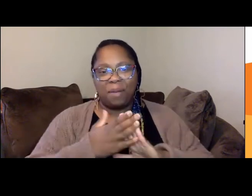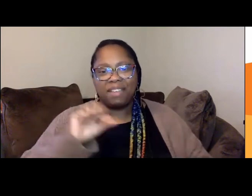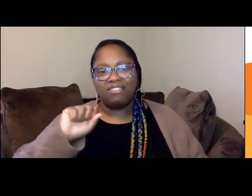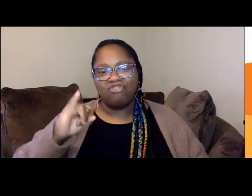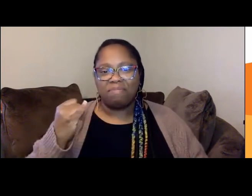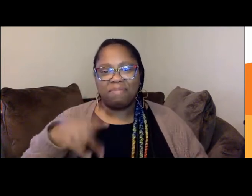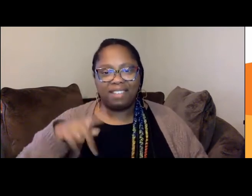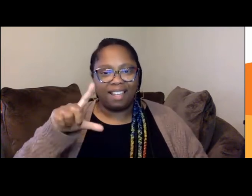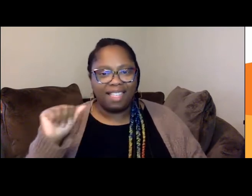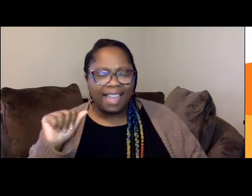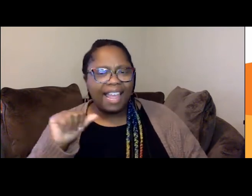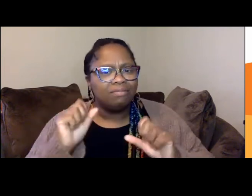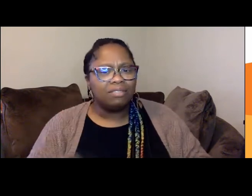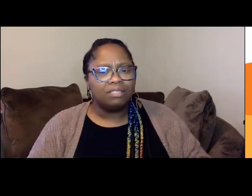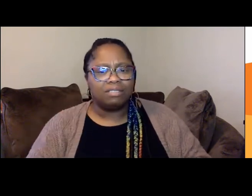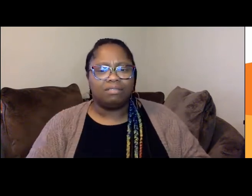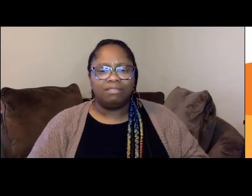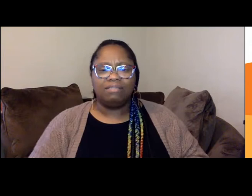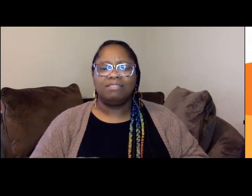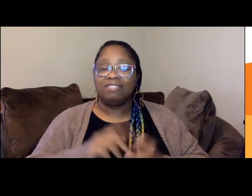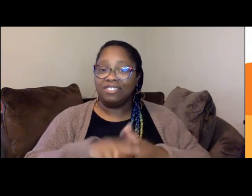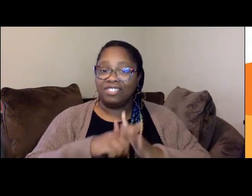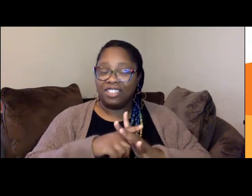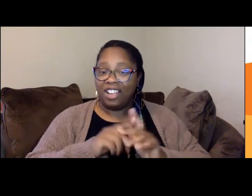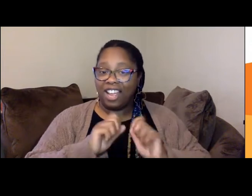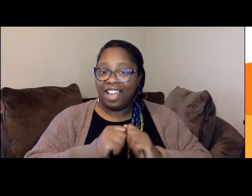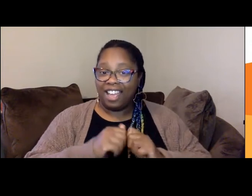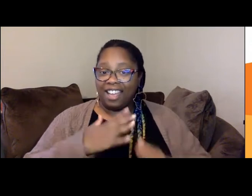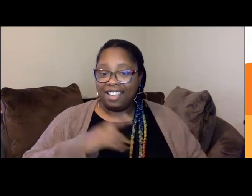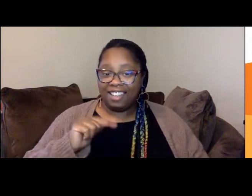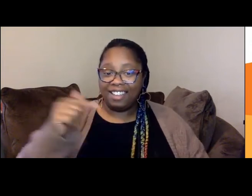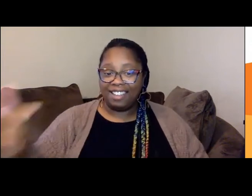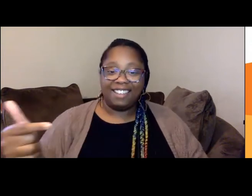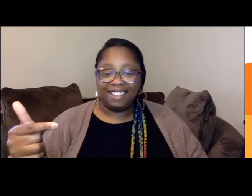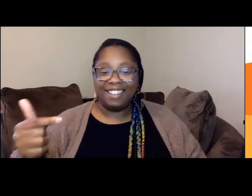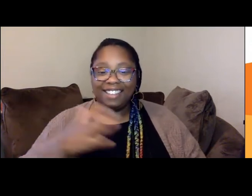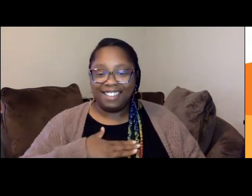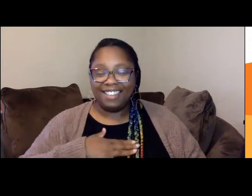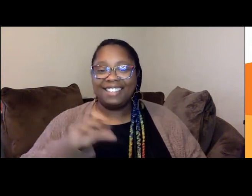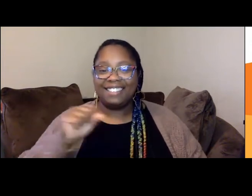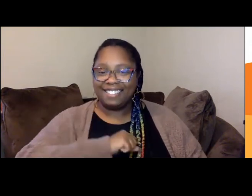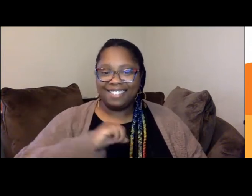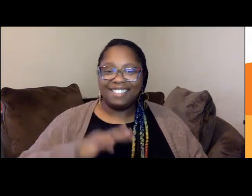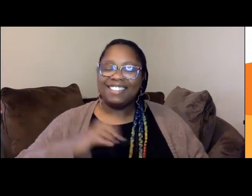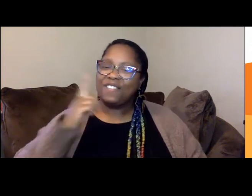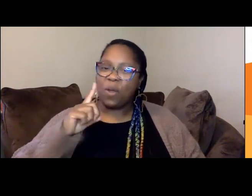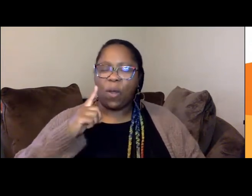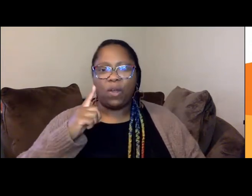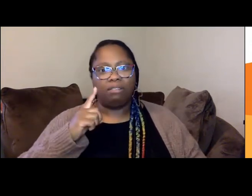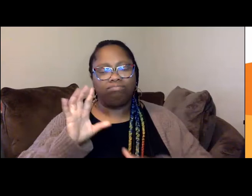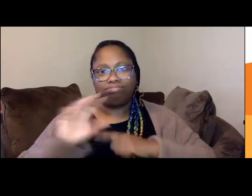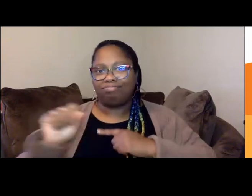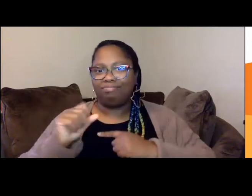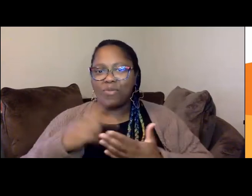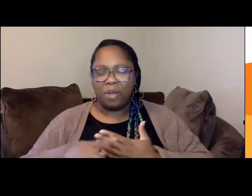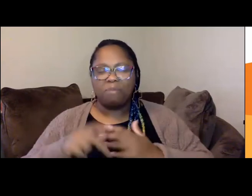more about how you can be a part of this community. I will hand it to my teammate, Sharon Stratton, who leads our accelerator program, so she can share more